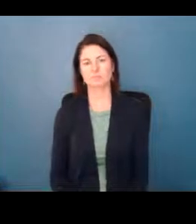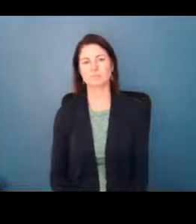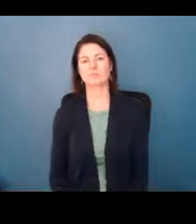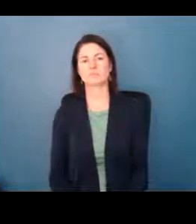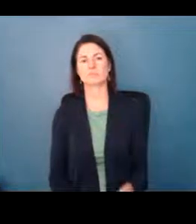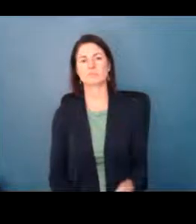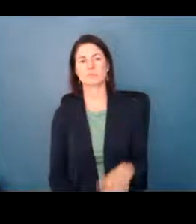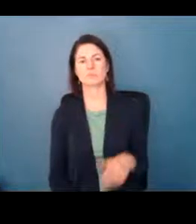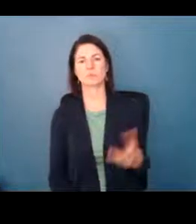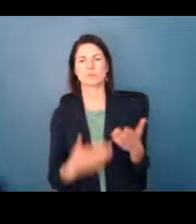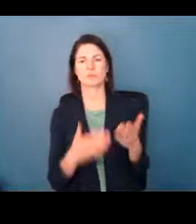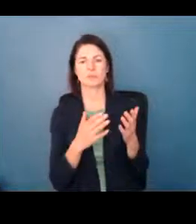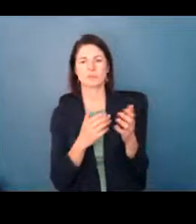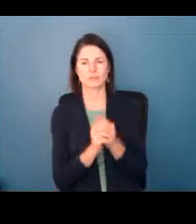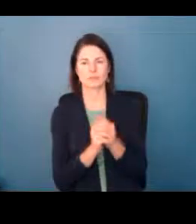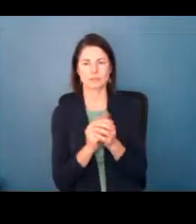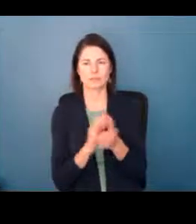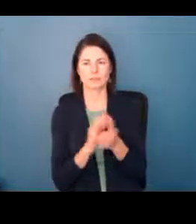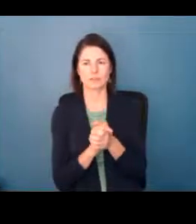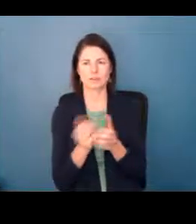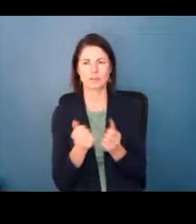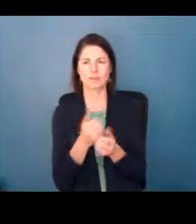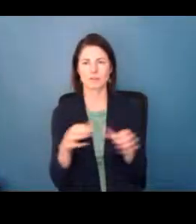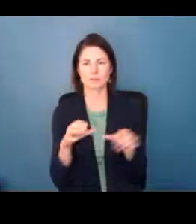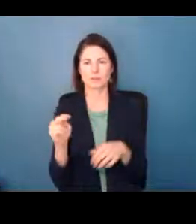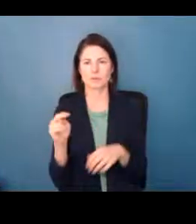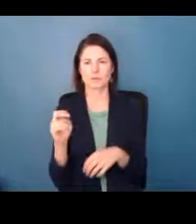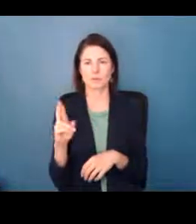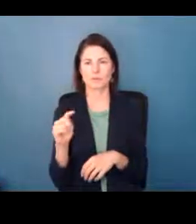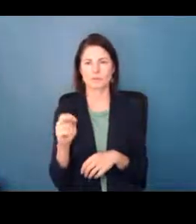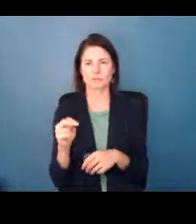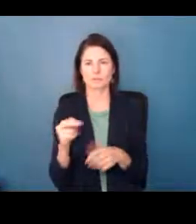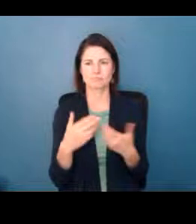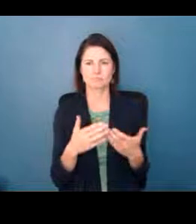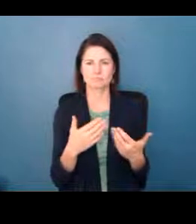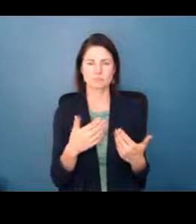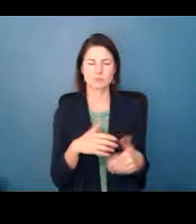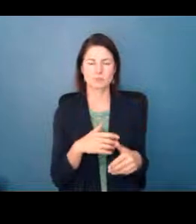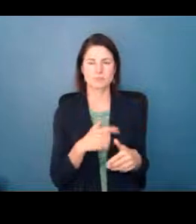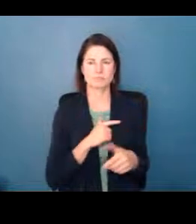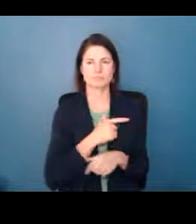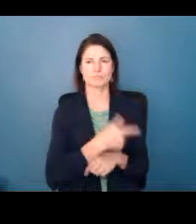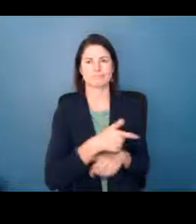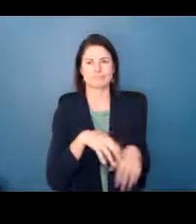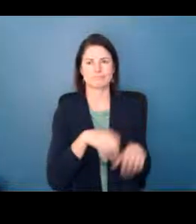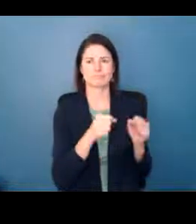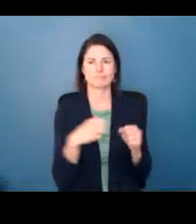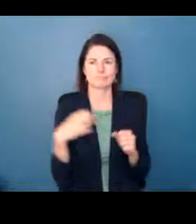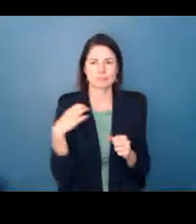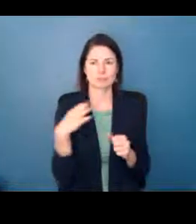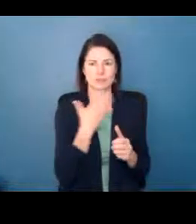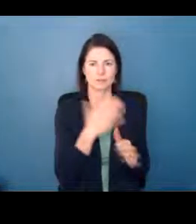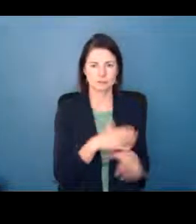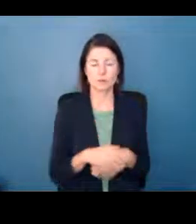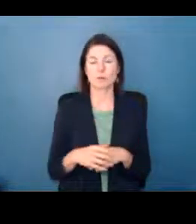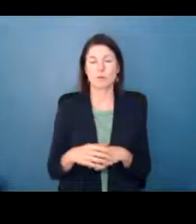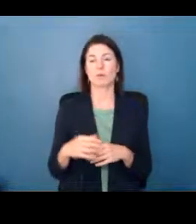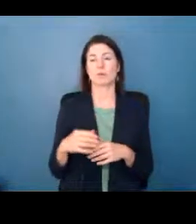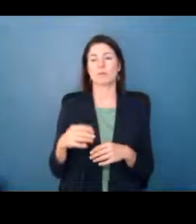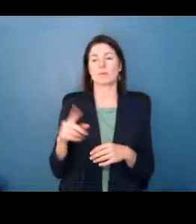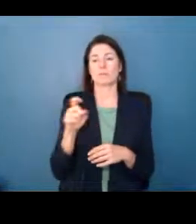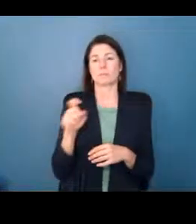and all the accomplishments. So, one of the questions I have is, when do you think would be an appropriate time to start